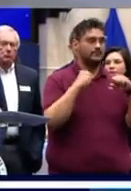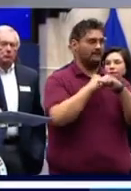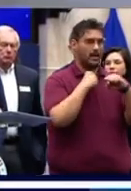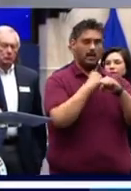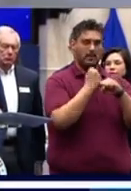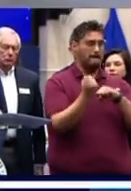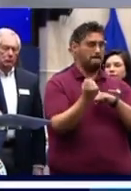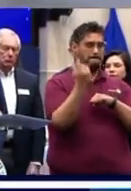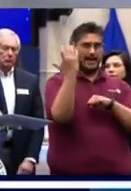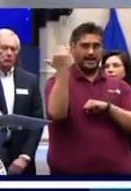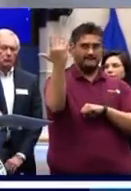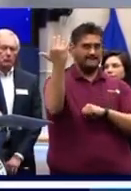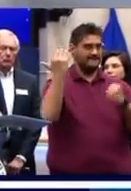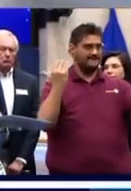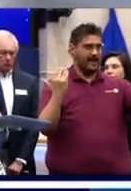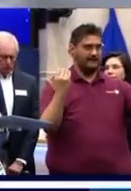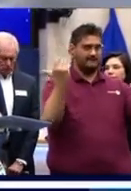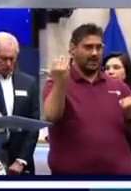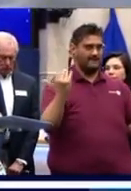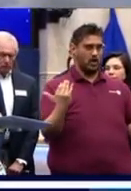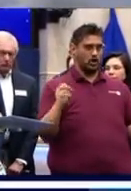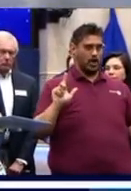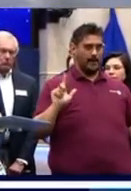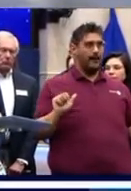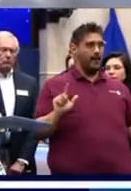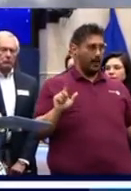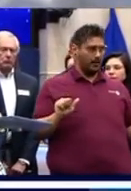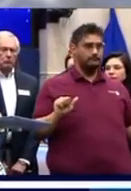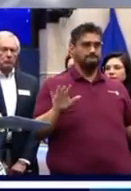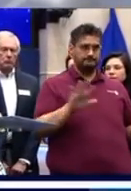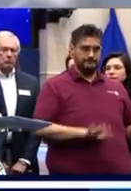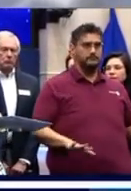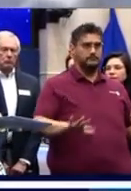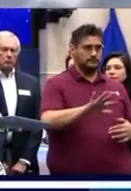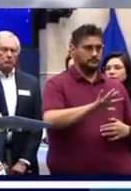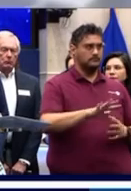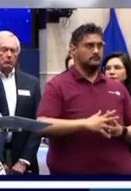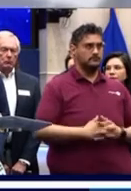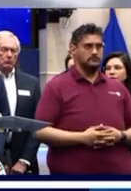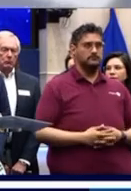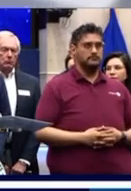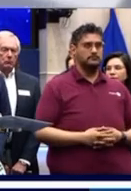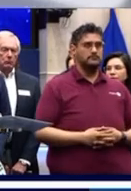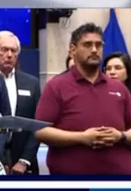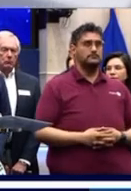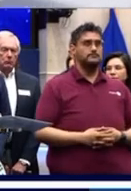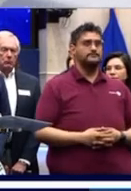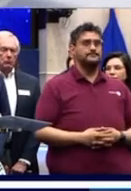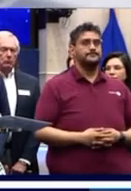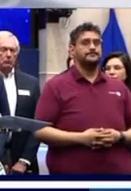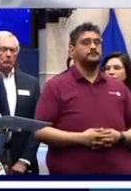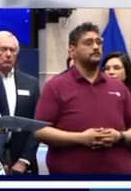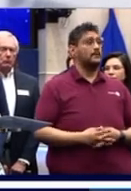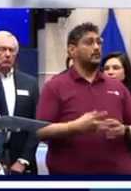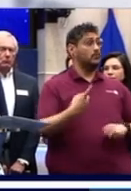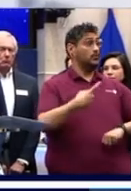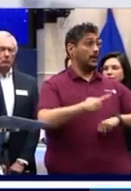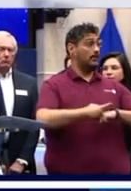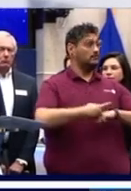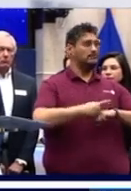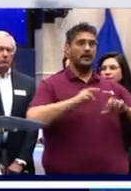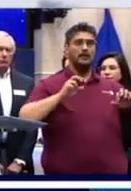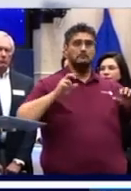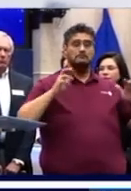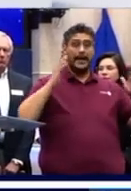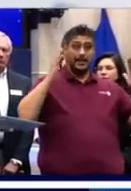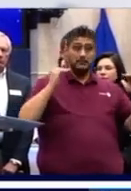Major brush fires in the city of Los Angeles and across the Los Angeles region. Today, we expect winds to